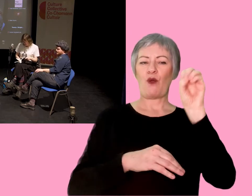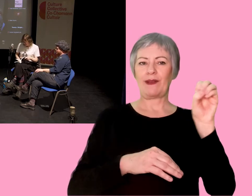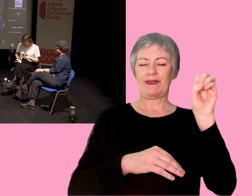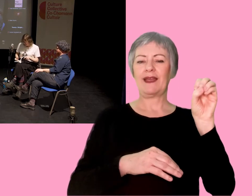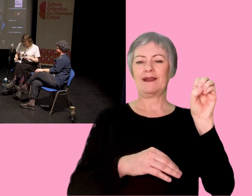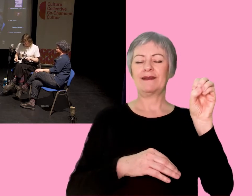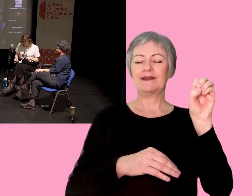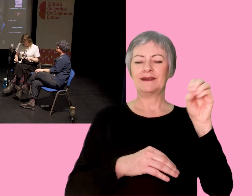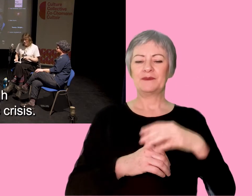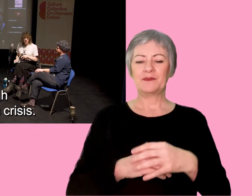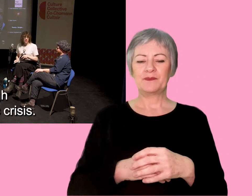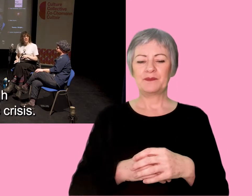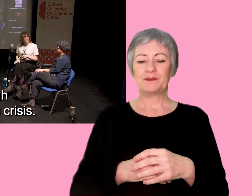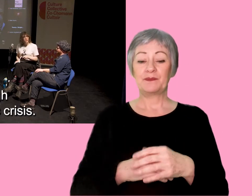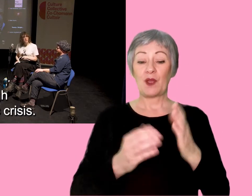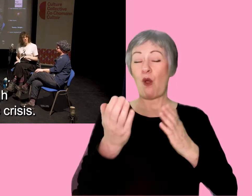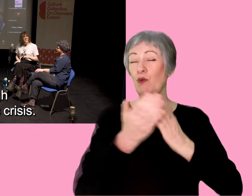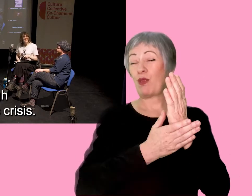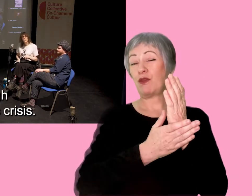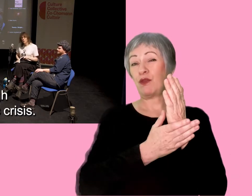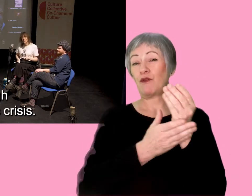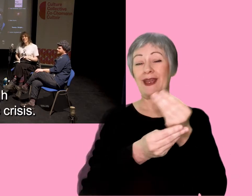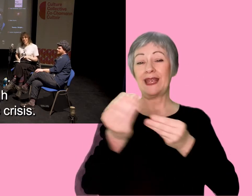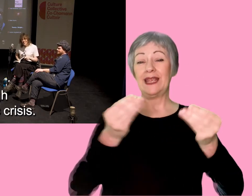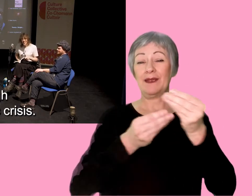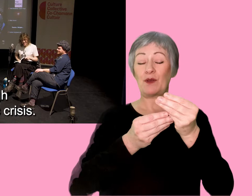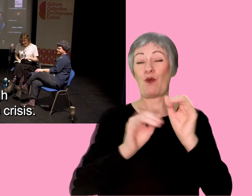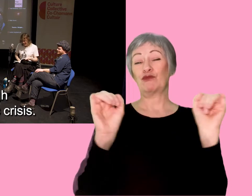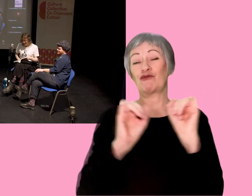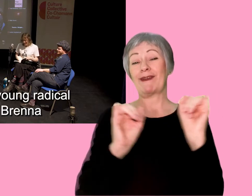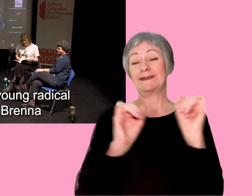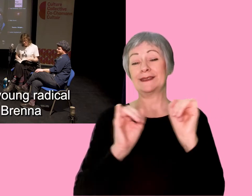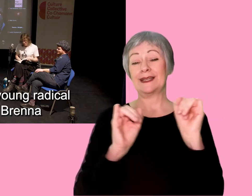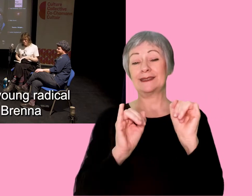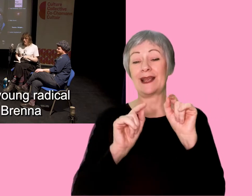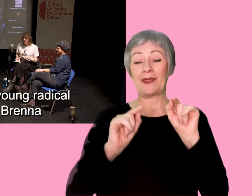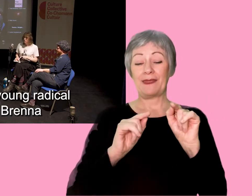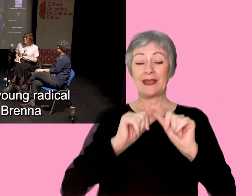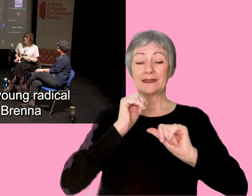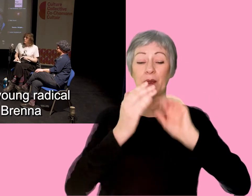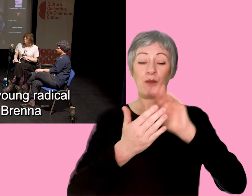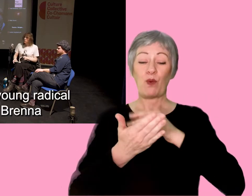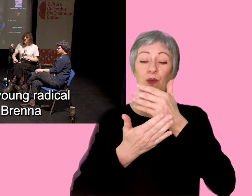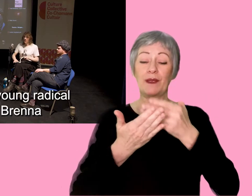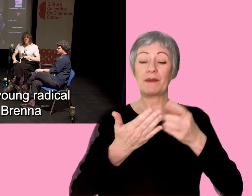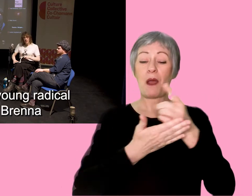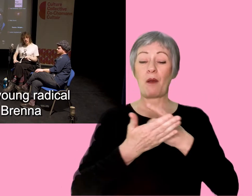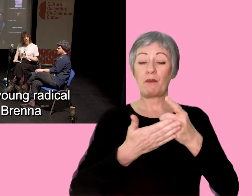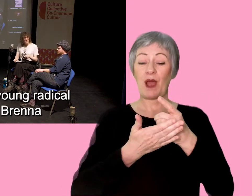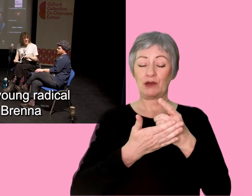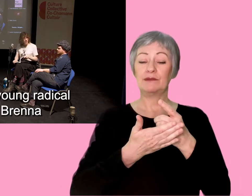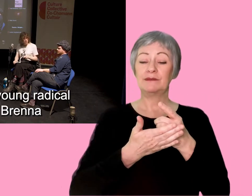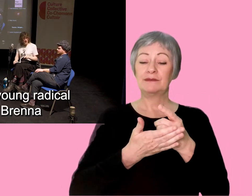Orkney, is gone through a bit of an economic crisis. And this poem is about a